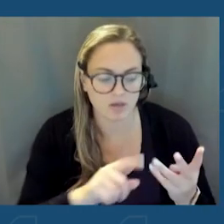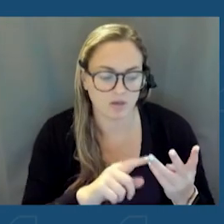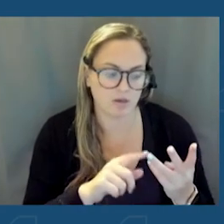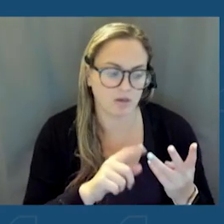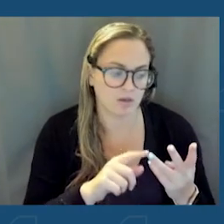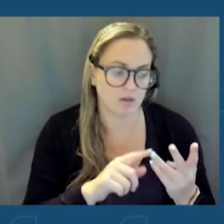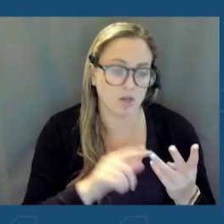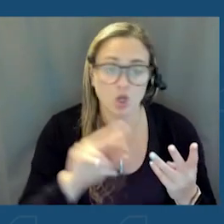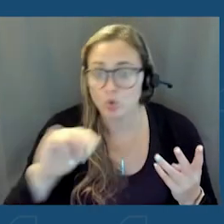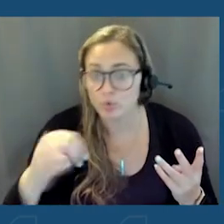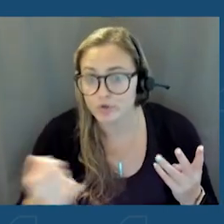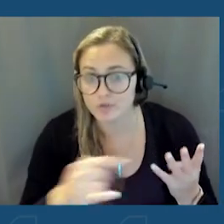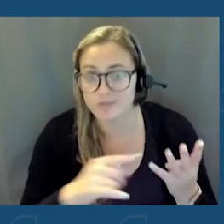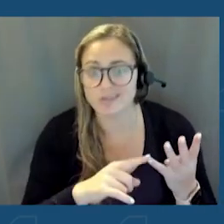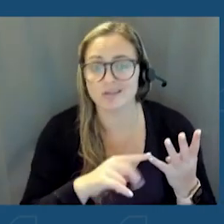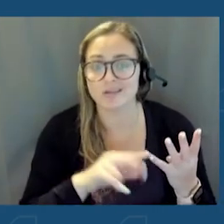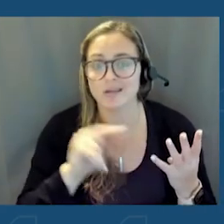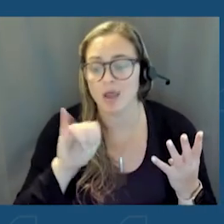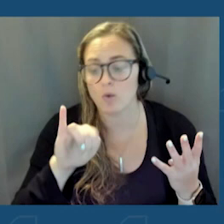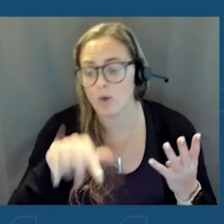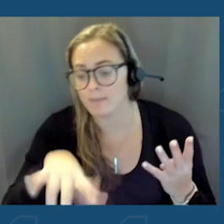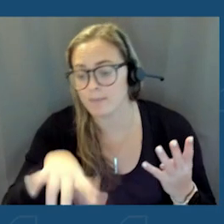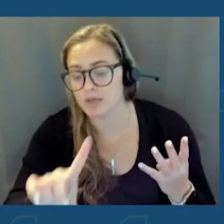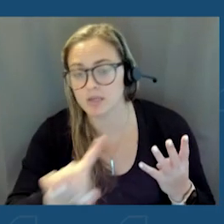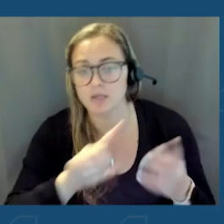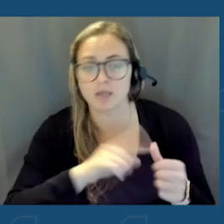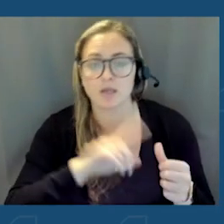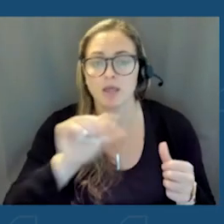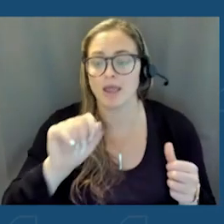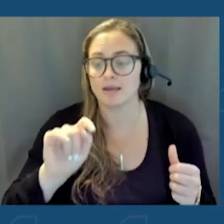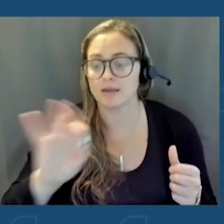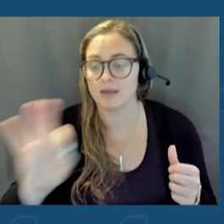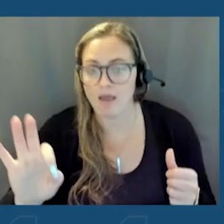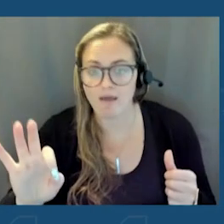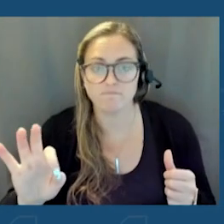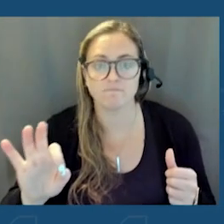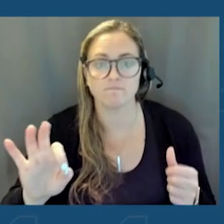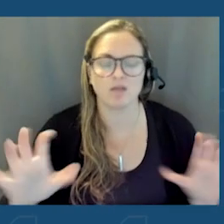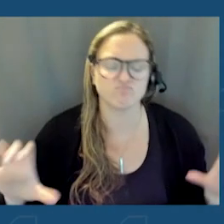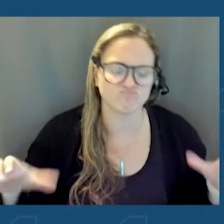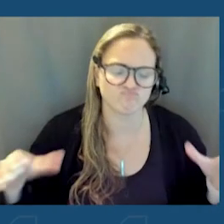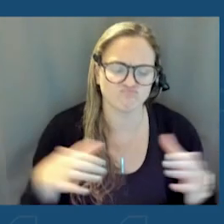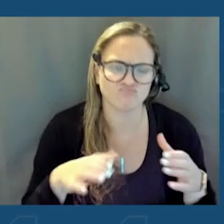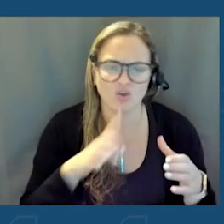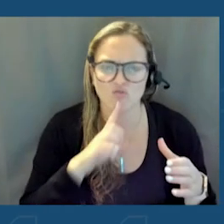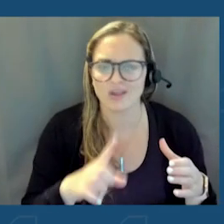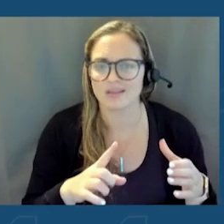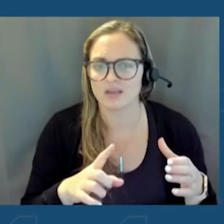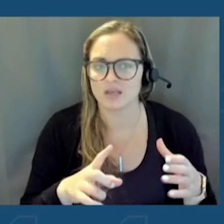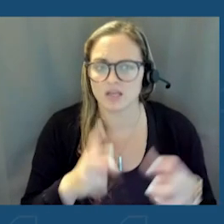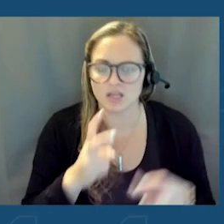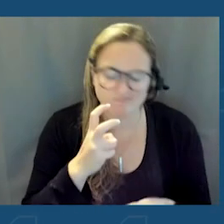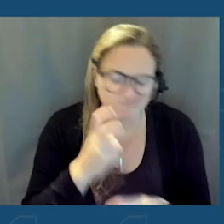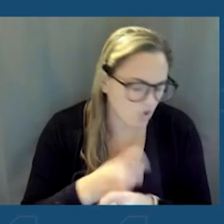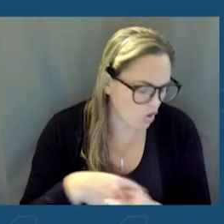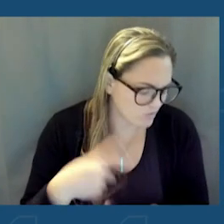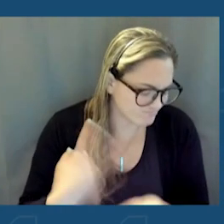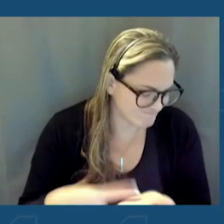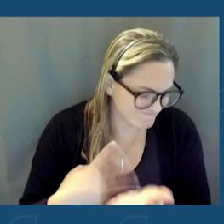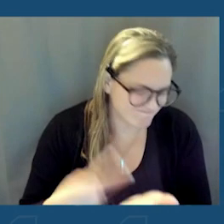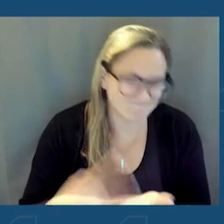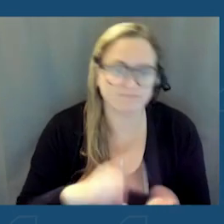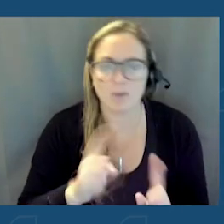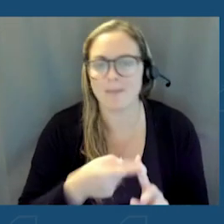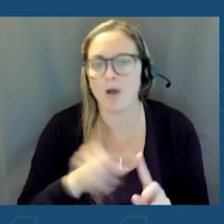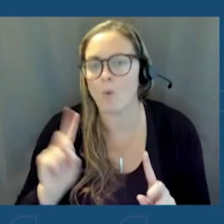New Jersey, New York, NYPD, ATF, and gotten together and really had very hardcore discussions about where guns